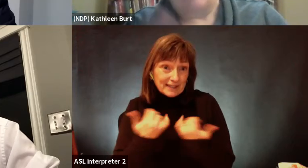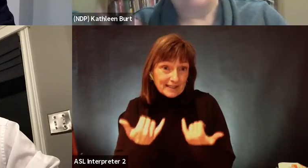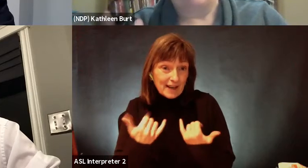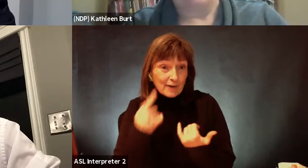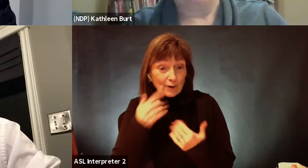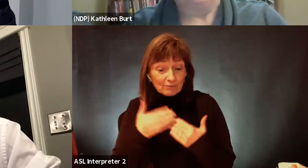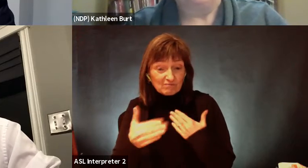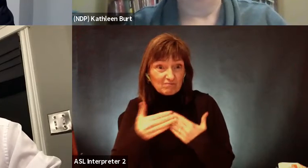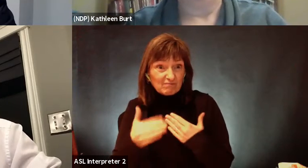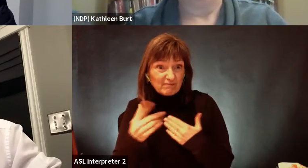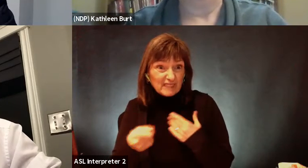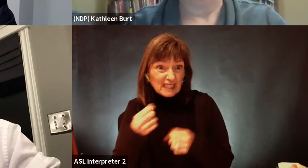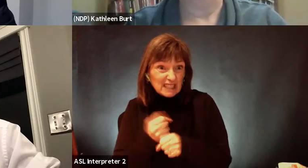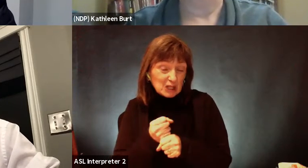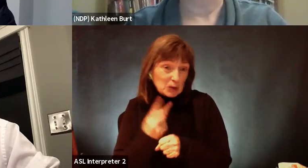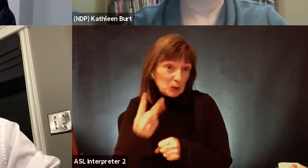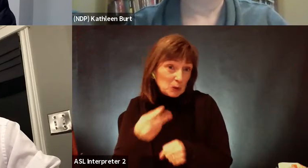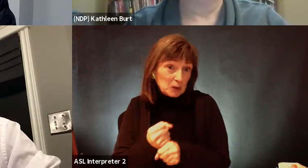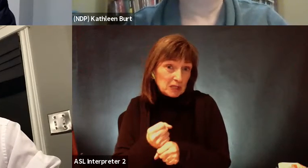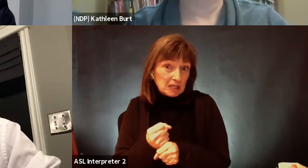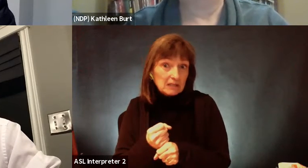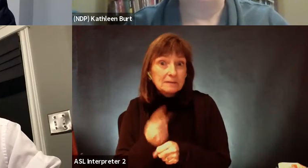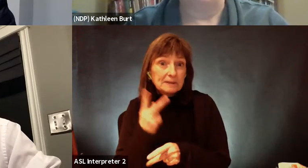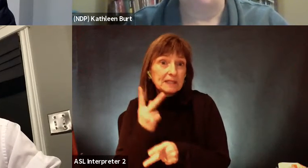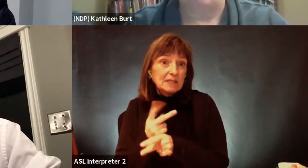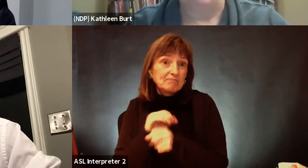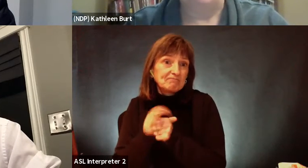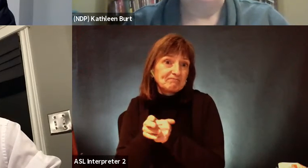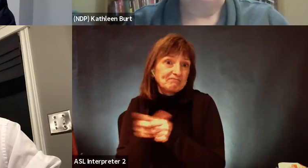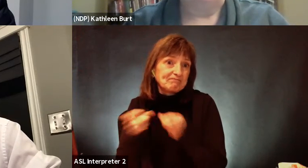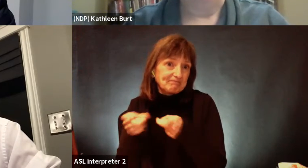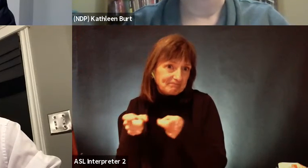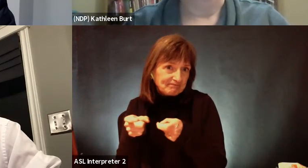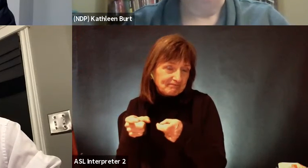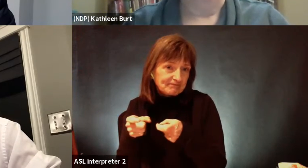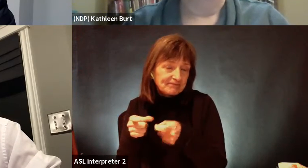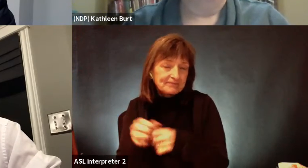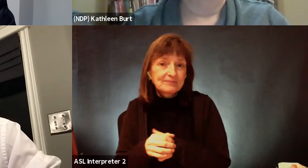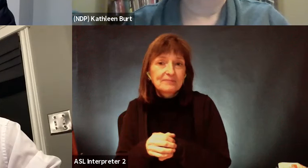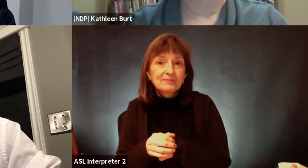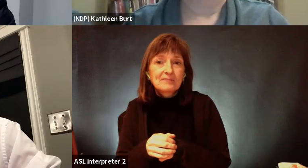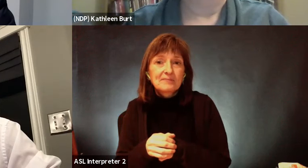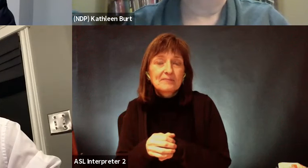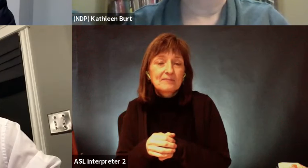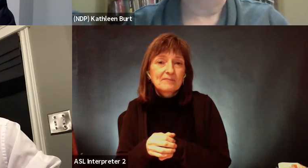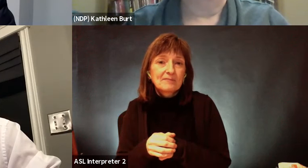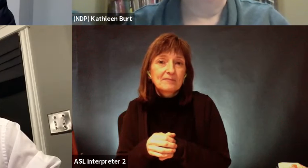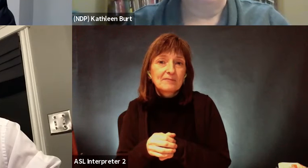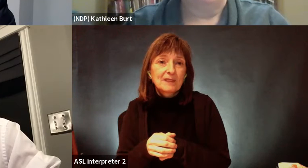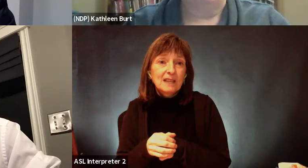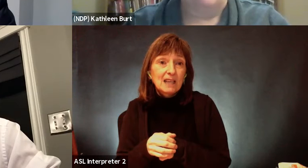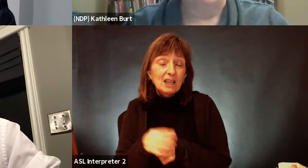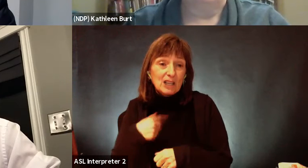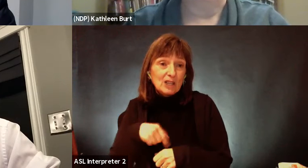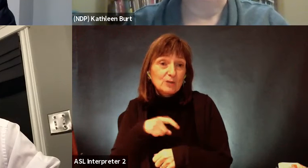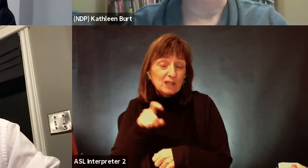or possibly the year after, is to keep this coronavirus under control. We obviously need to make sure that we